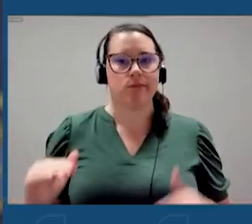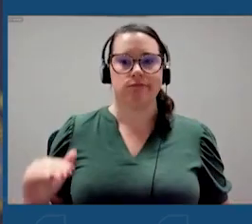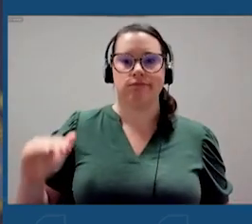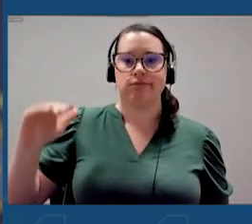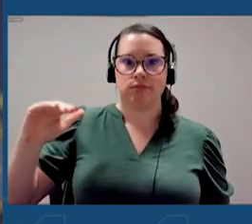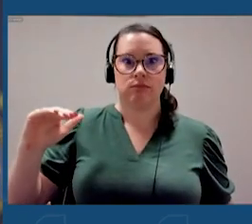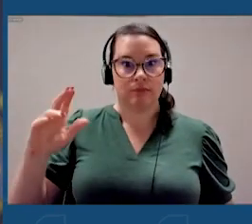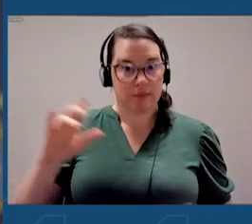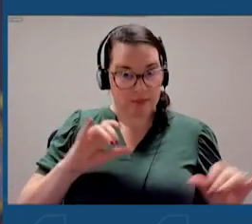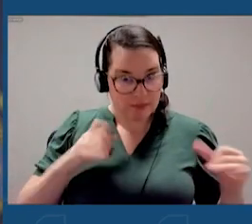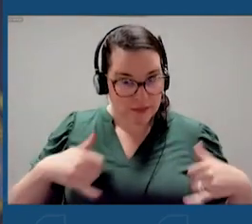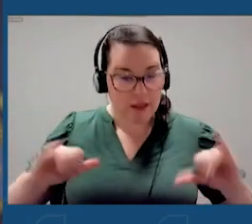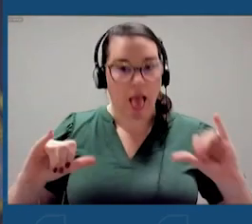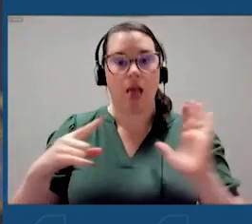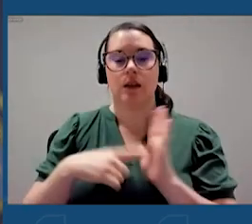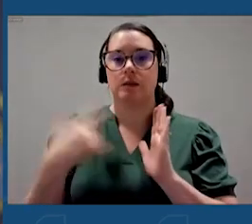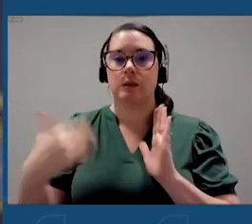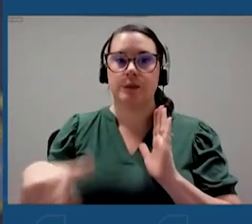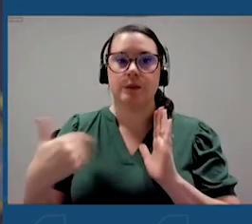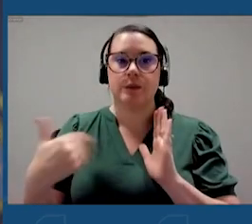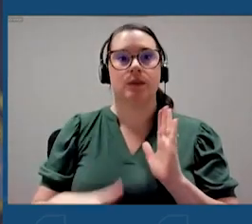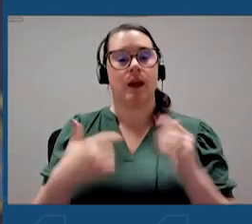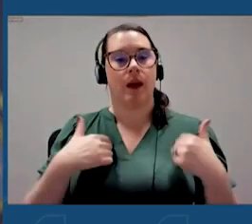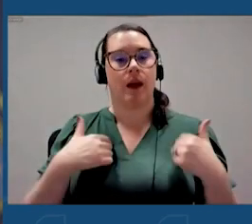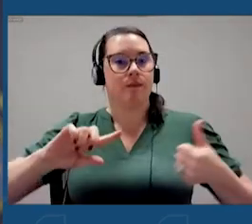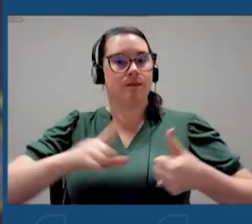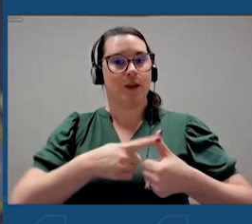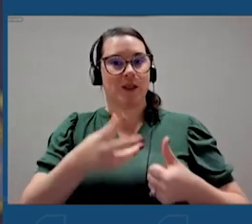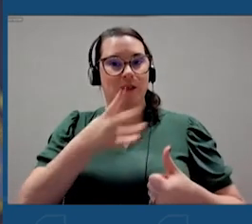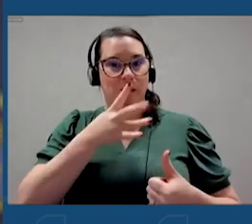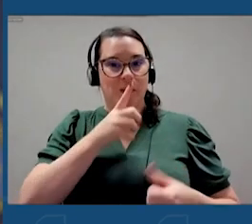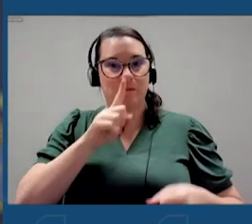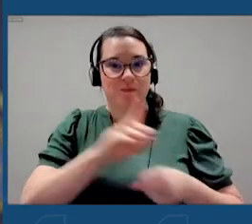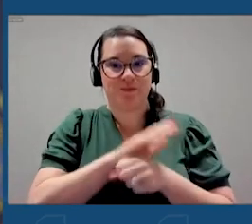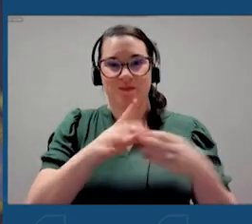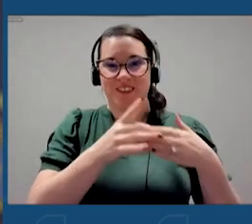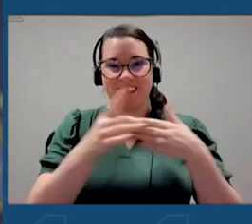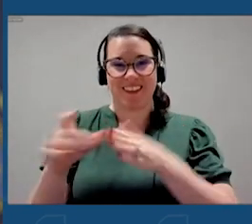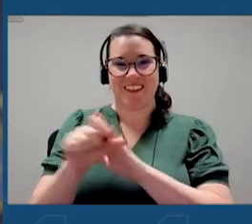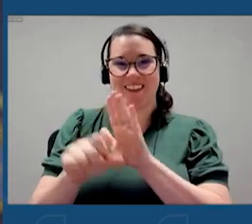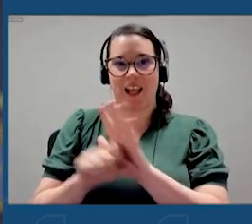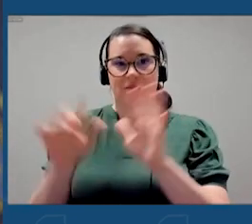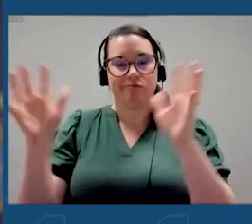said, you've all figured out I am the first mother to lead the state.